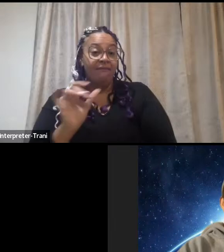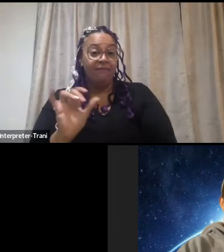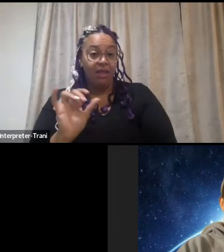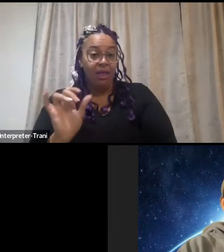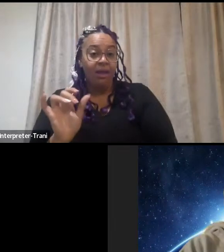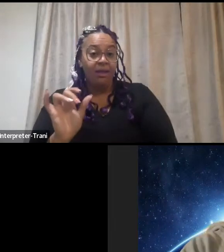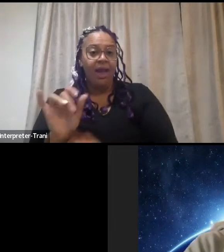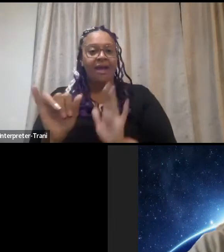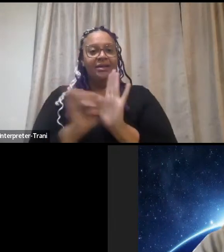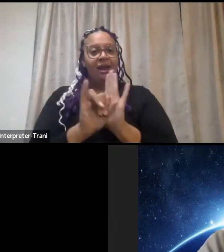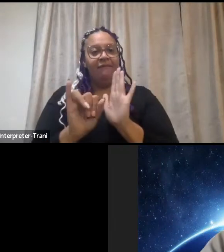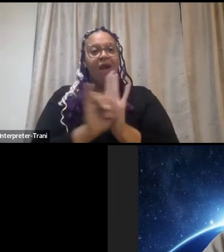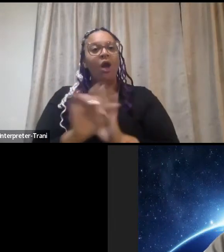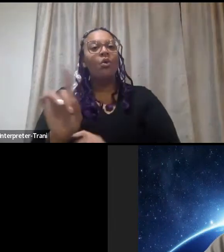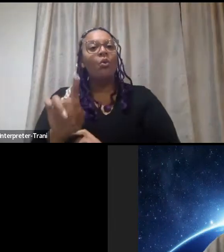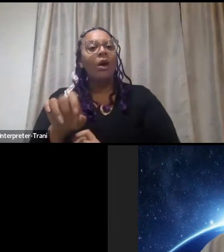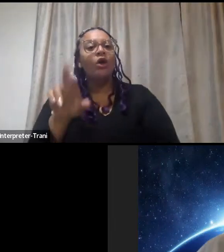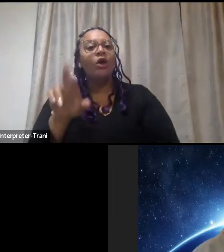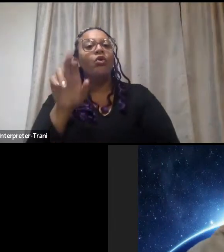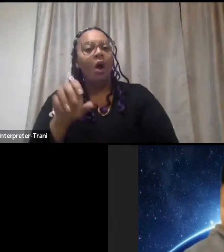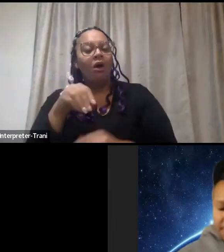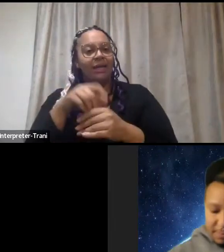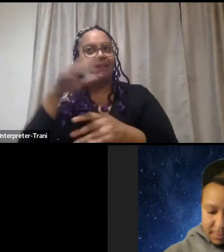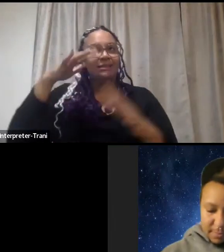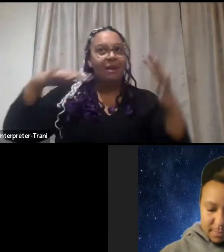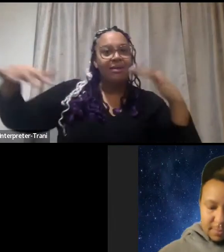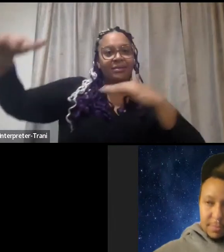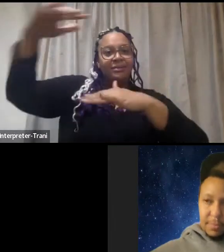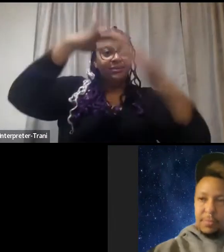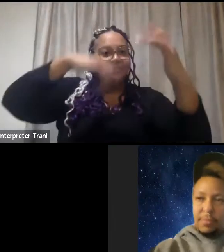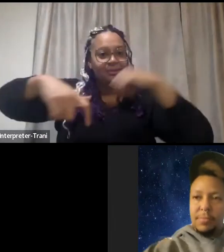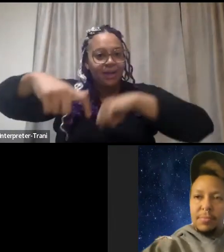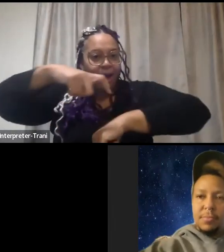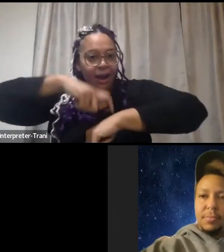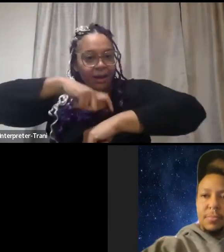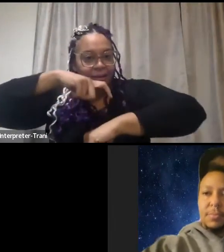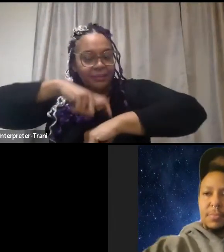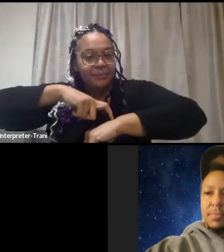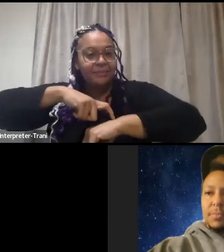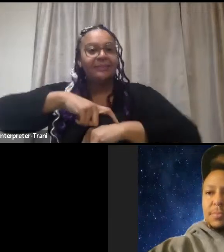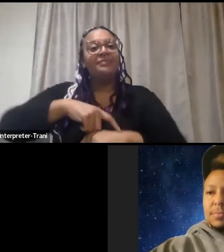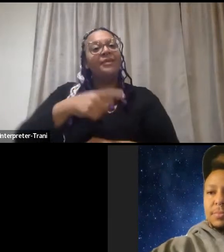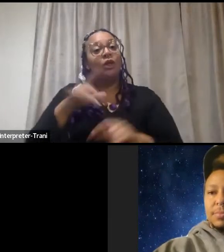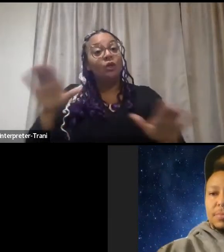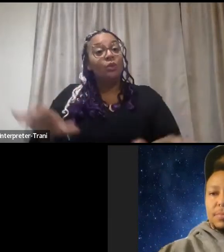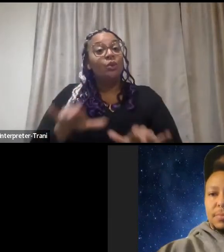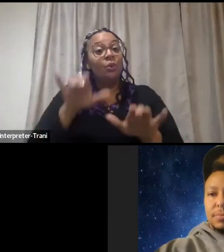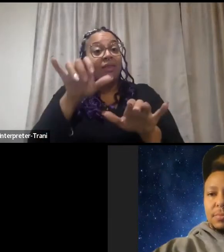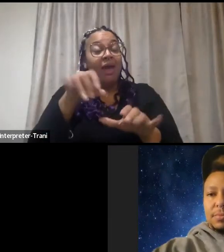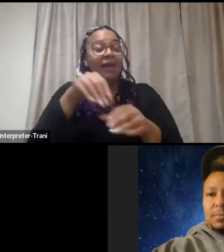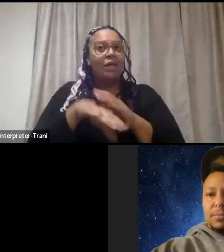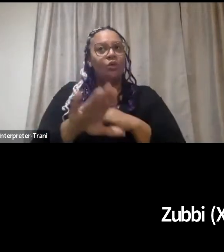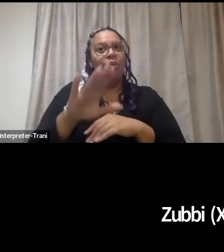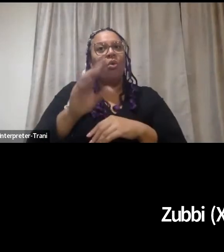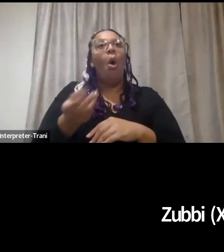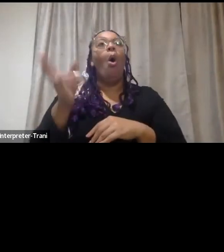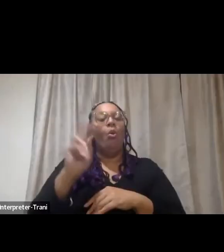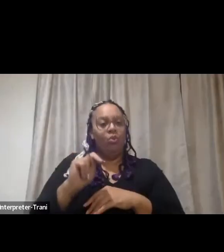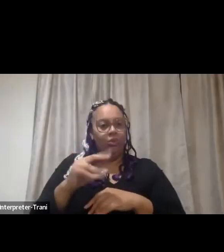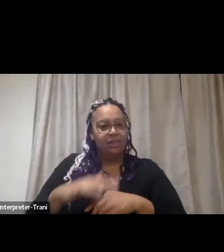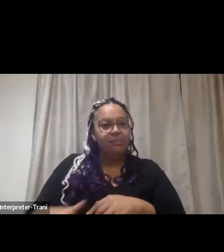identifying where you are in space and time, and you doing that within your own spaces feels like the